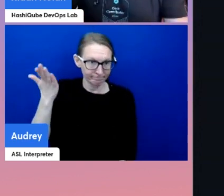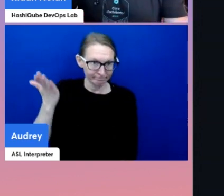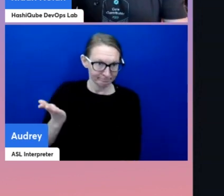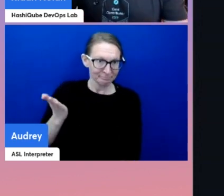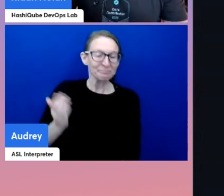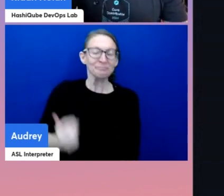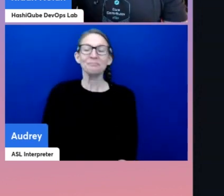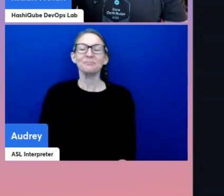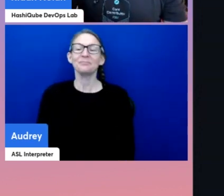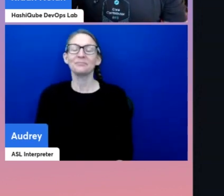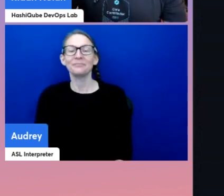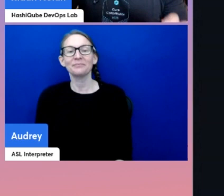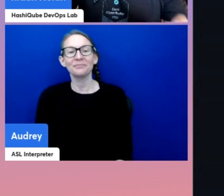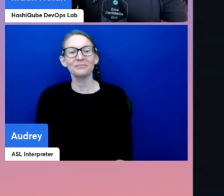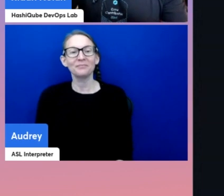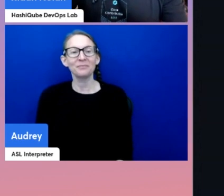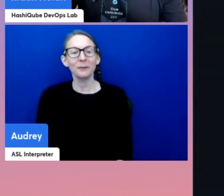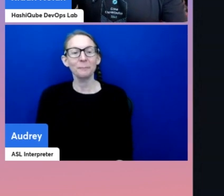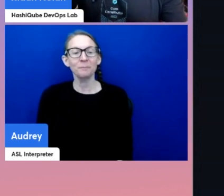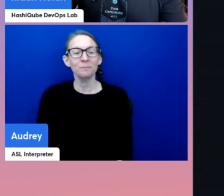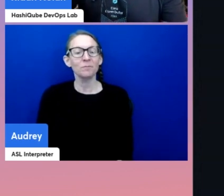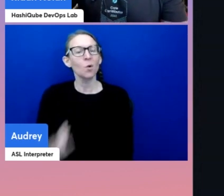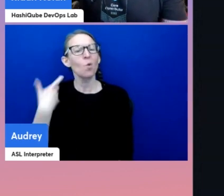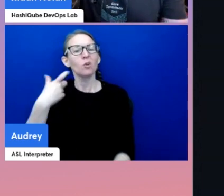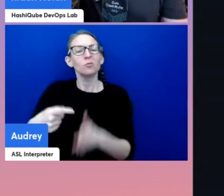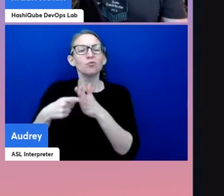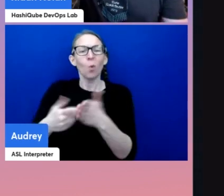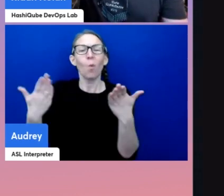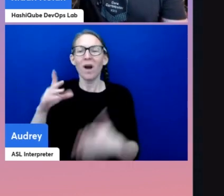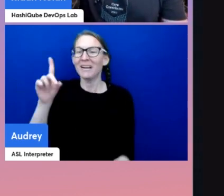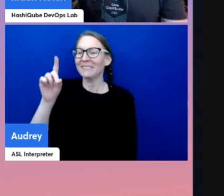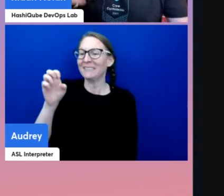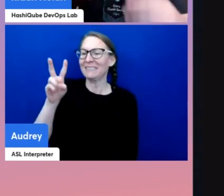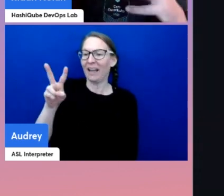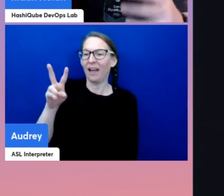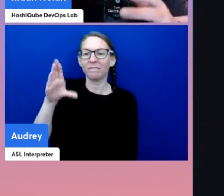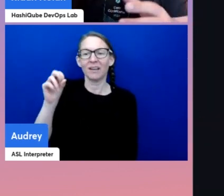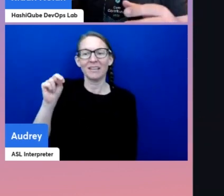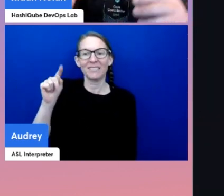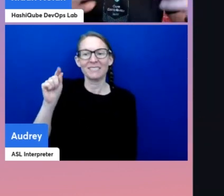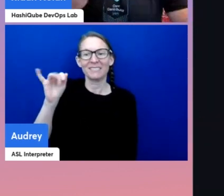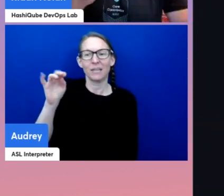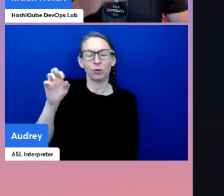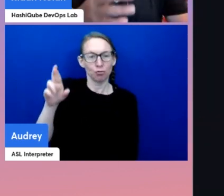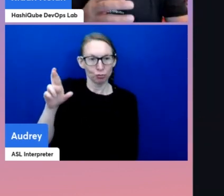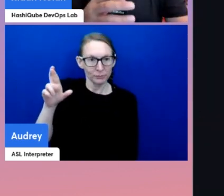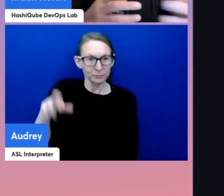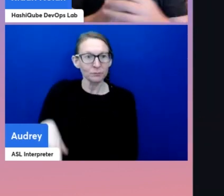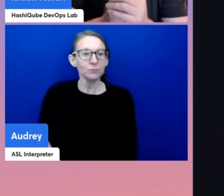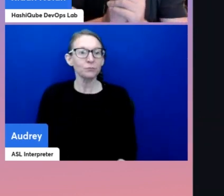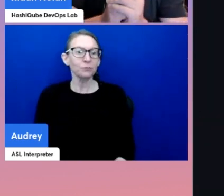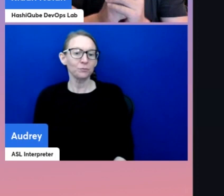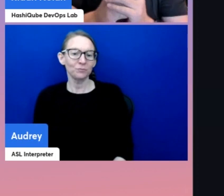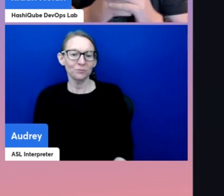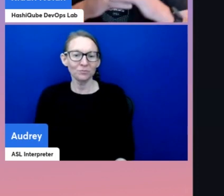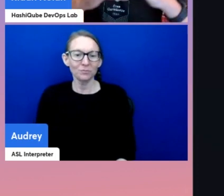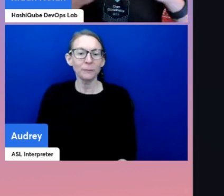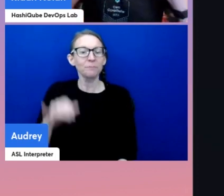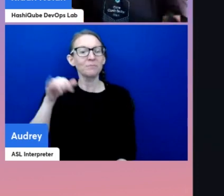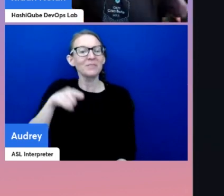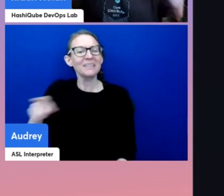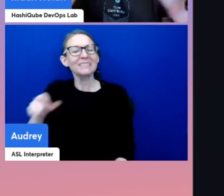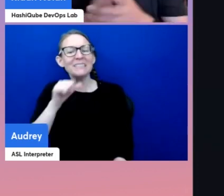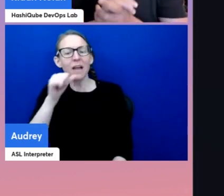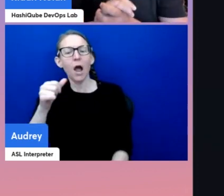in here, I'd like to show you what a dev container is. Now, a dev container is not a VS Code thing. It's not a GitHub Code Spaces thing.